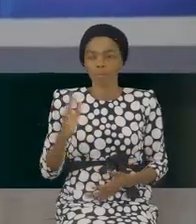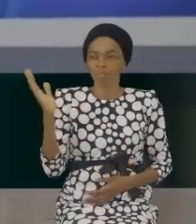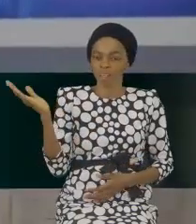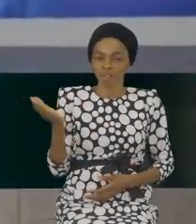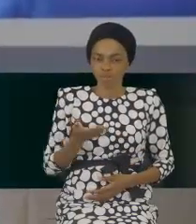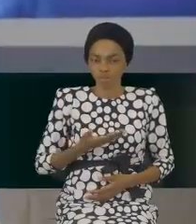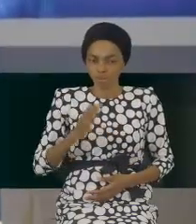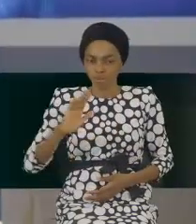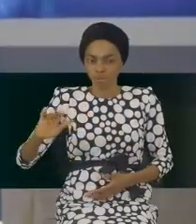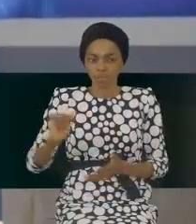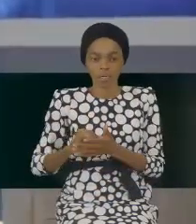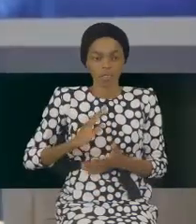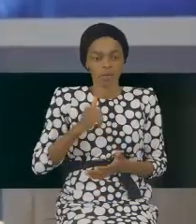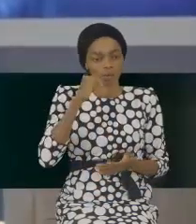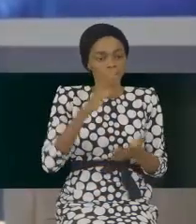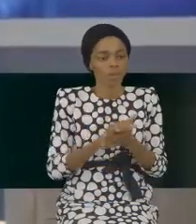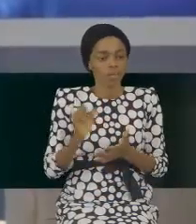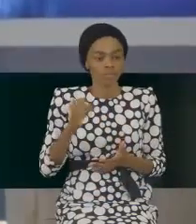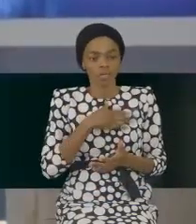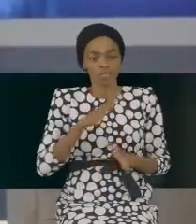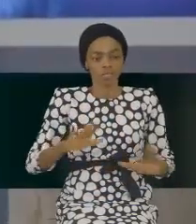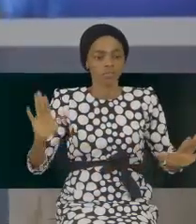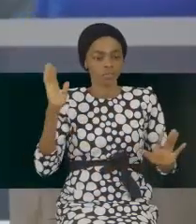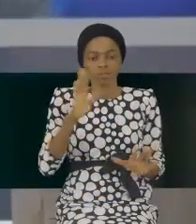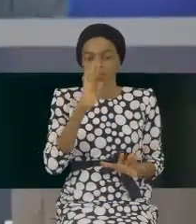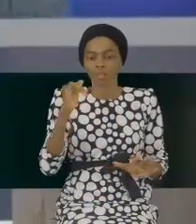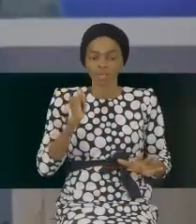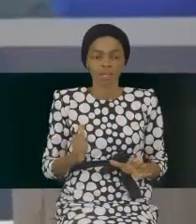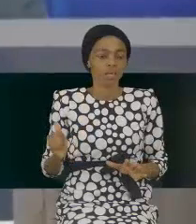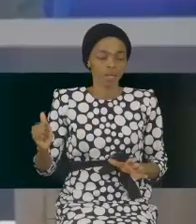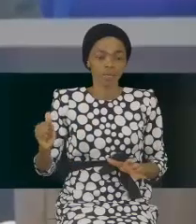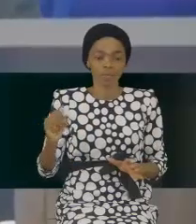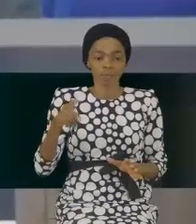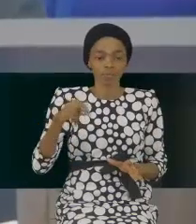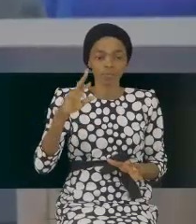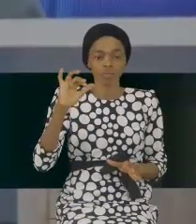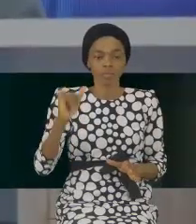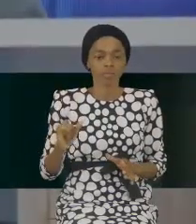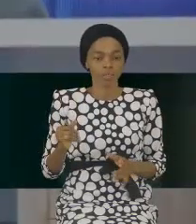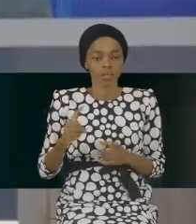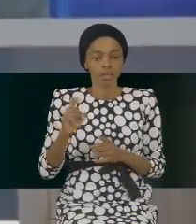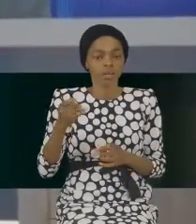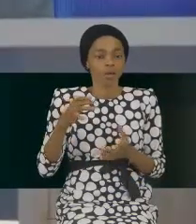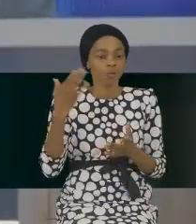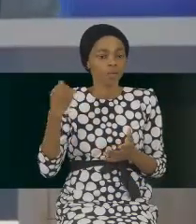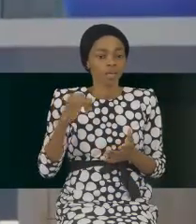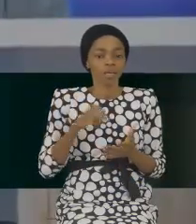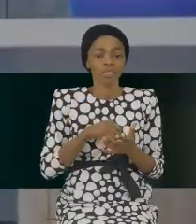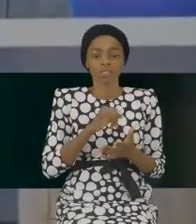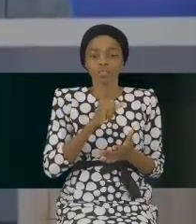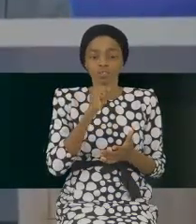our wives and our children should be a prey, were it not better for us